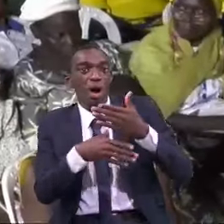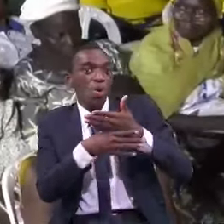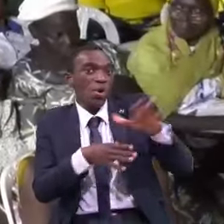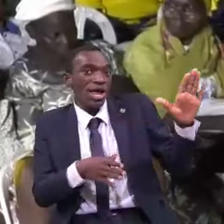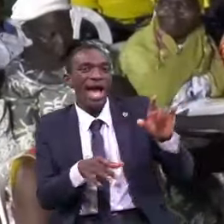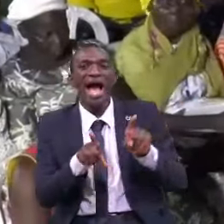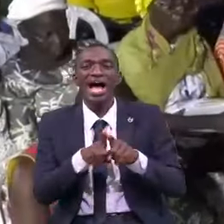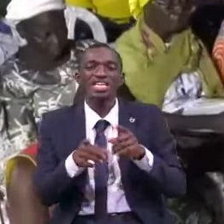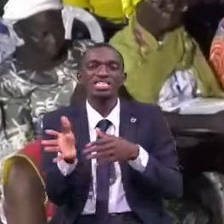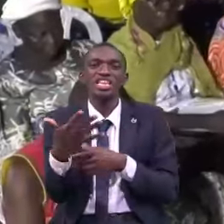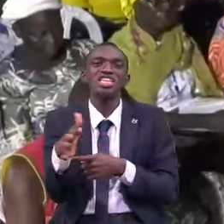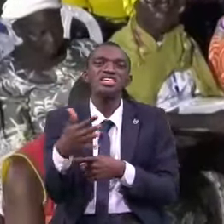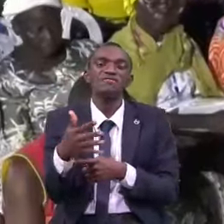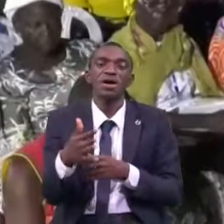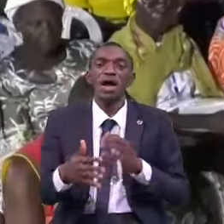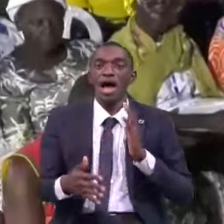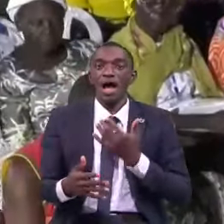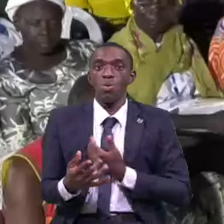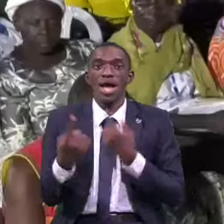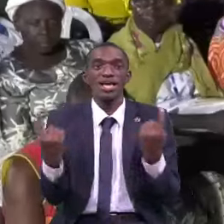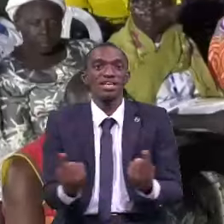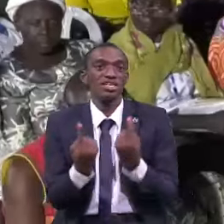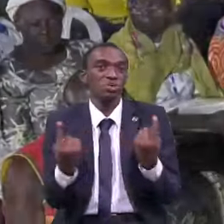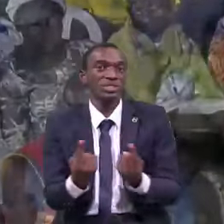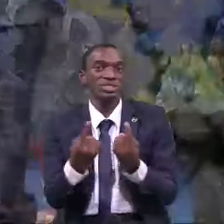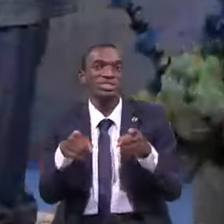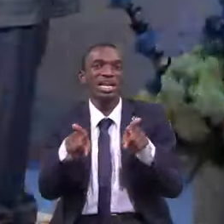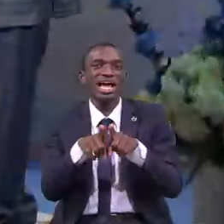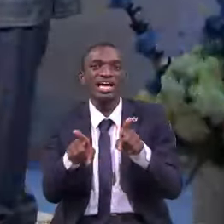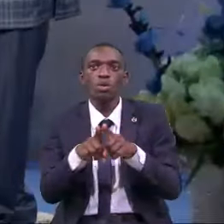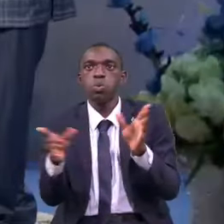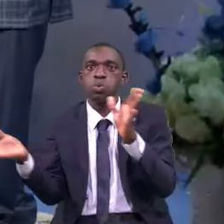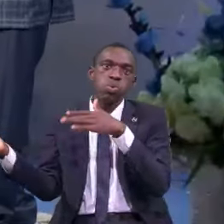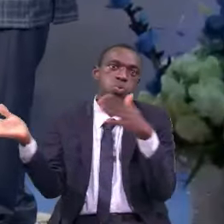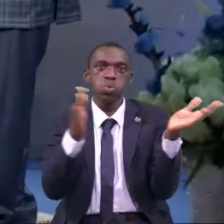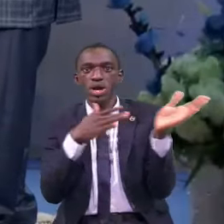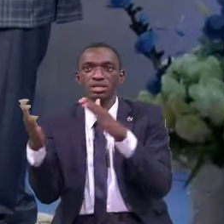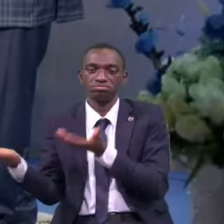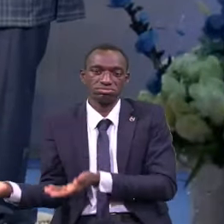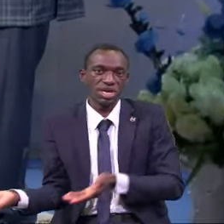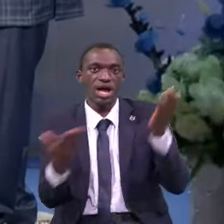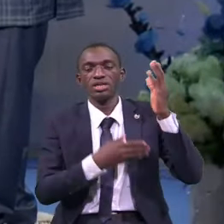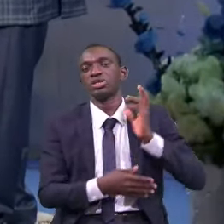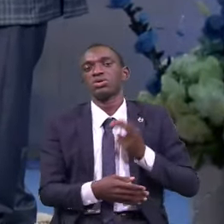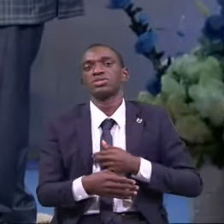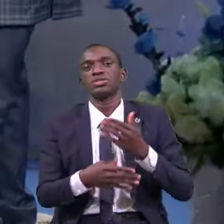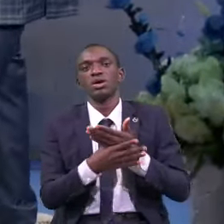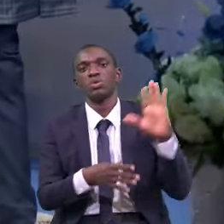And our iniquities like the wind have taken us away.